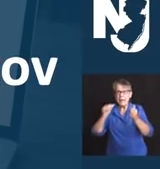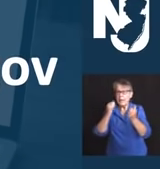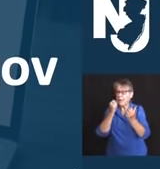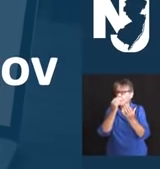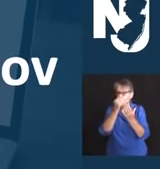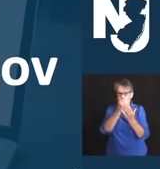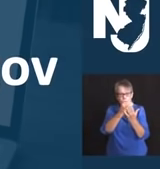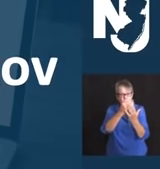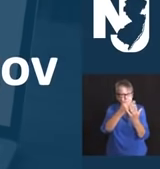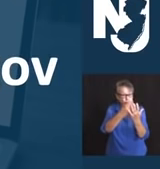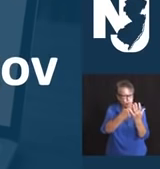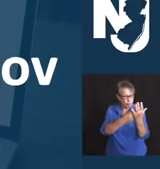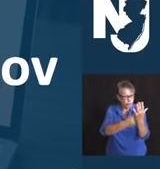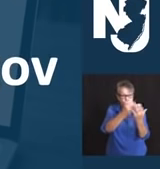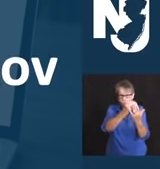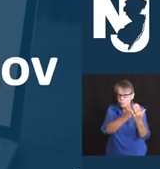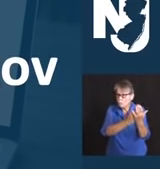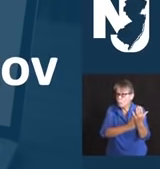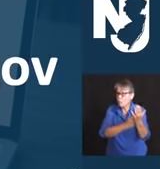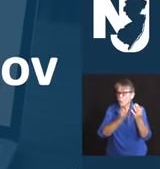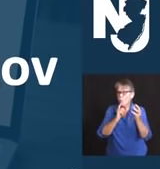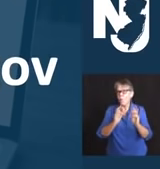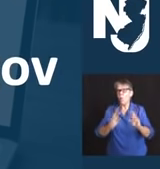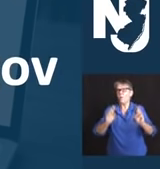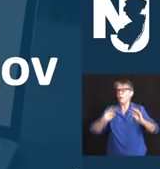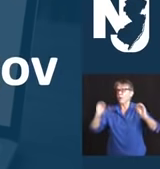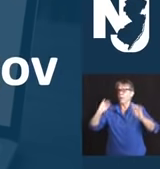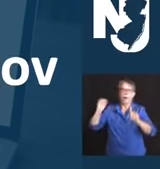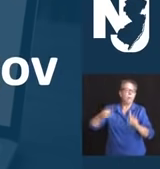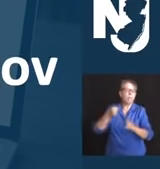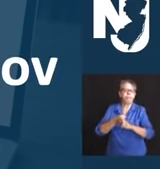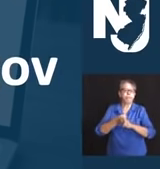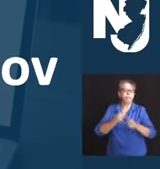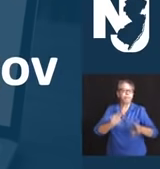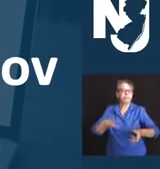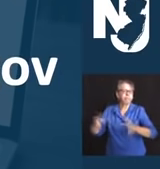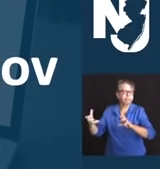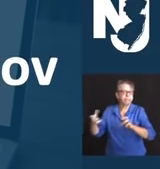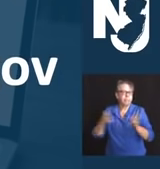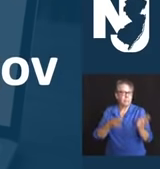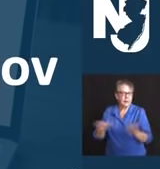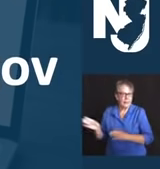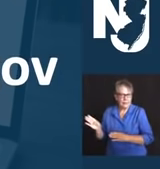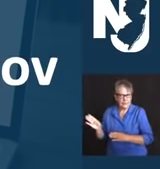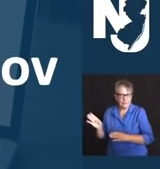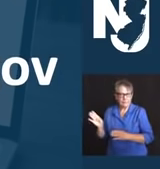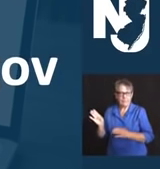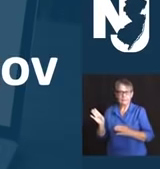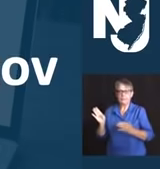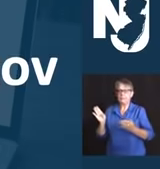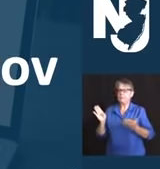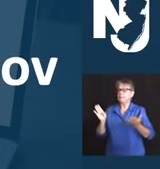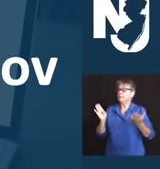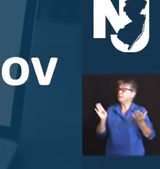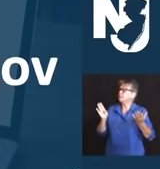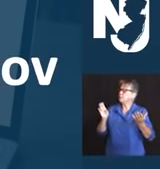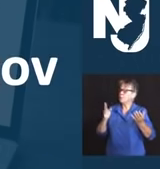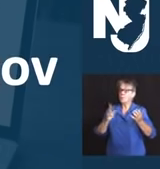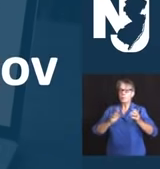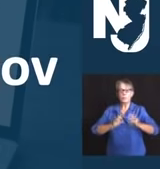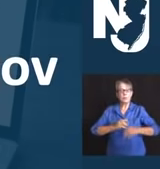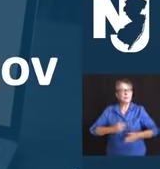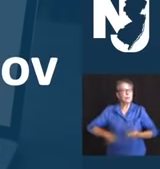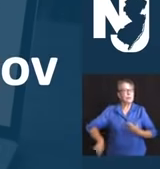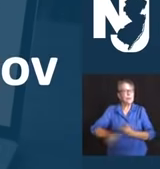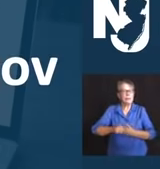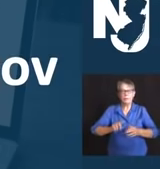I fully expect that our educators, administrators, and support staff will be at the ready, and that millions of students and families